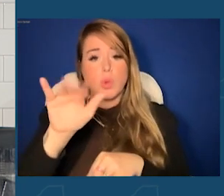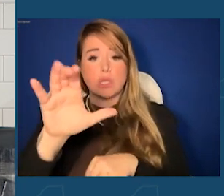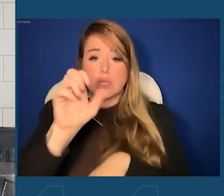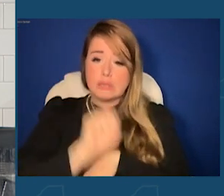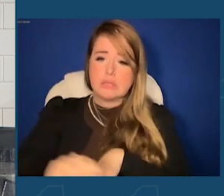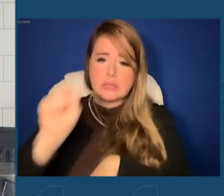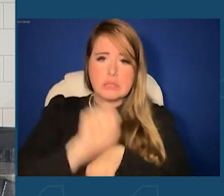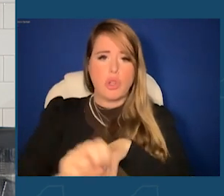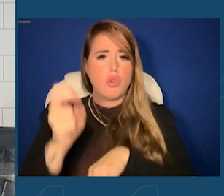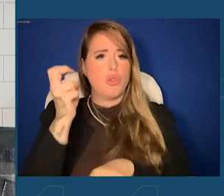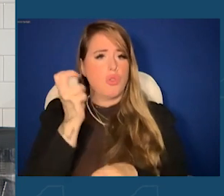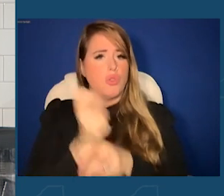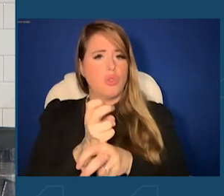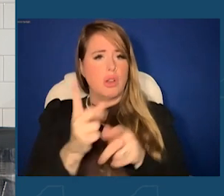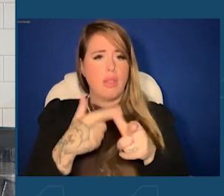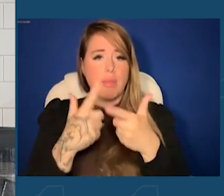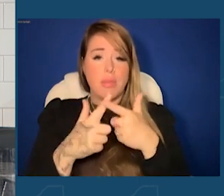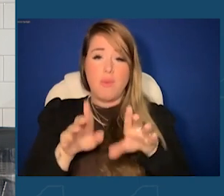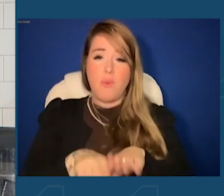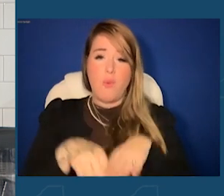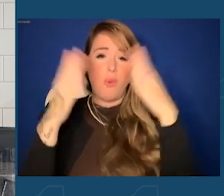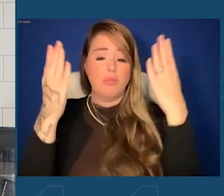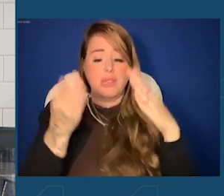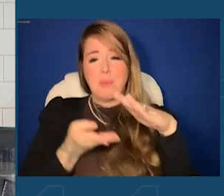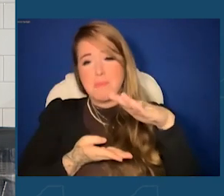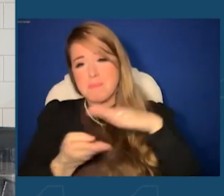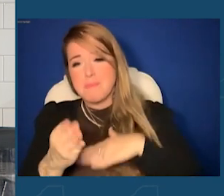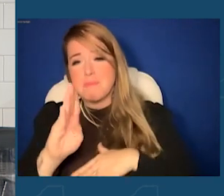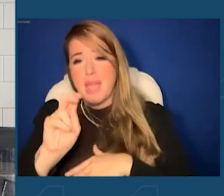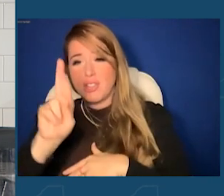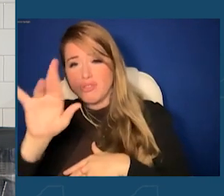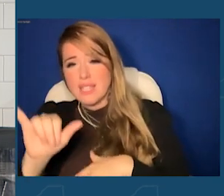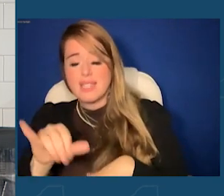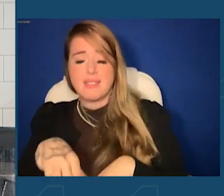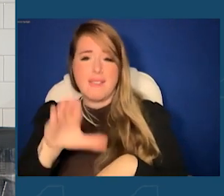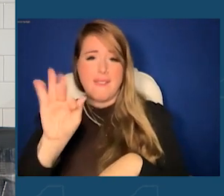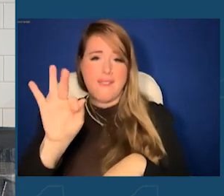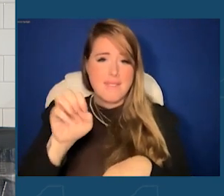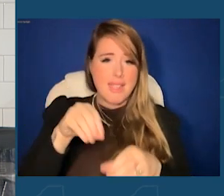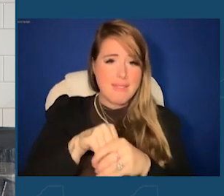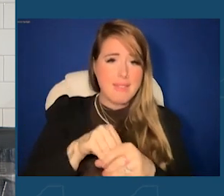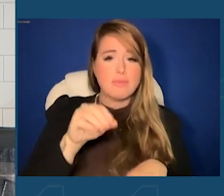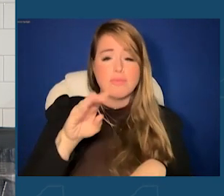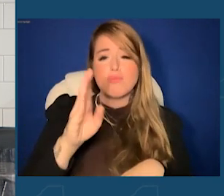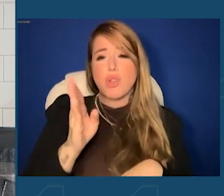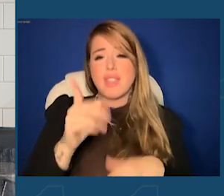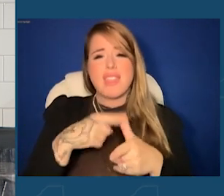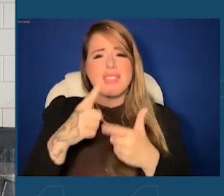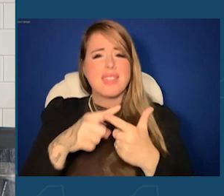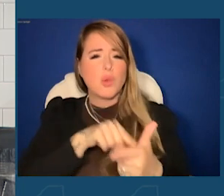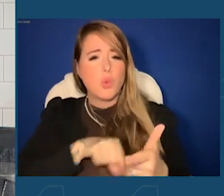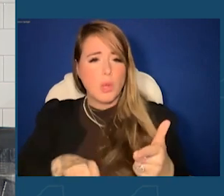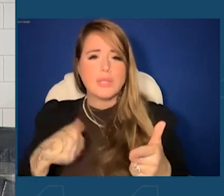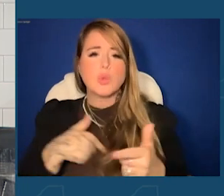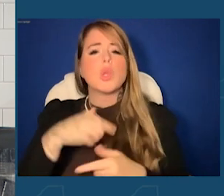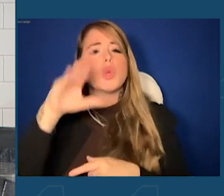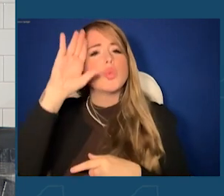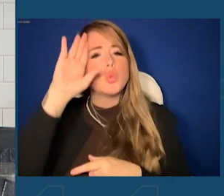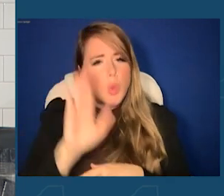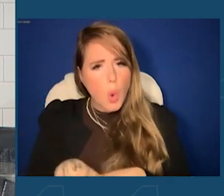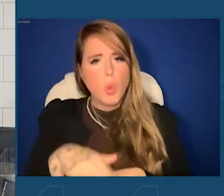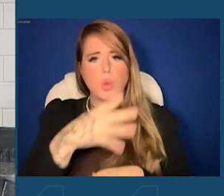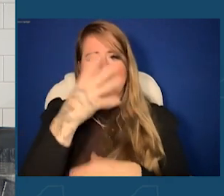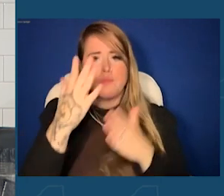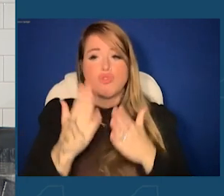at opening bakeries, cafes, right here in Brooklyn, then in Queens. We know immigrants are